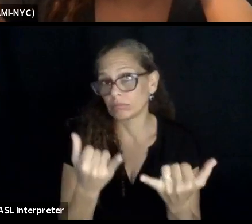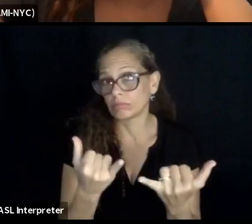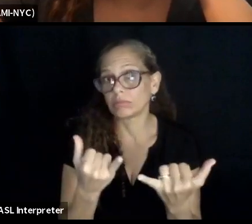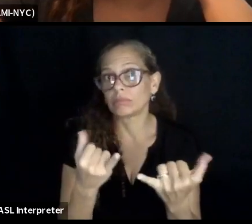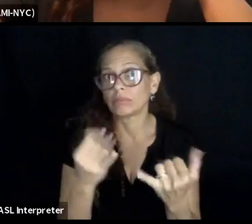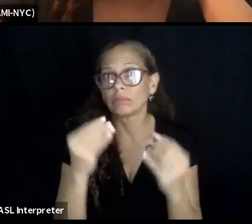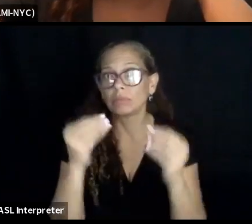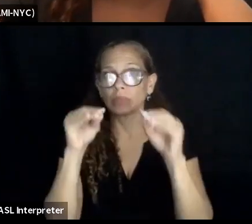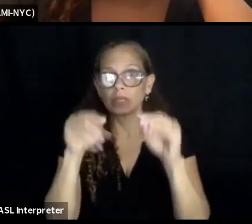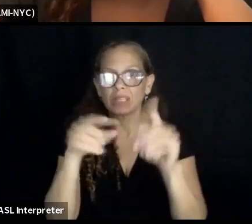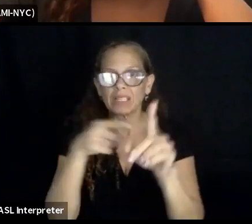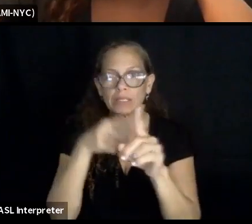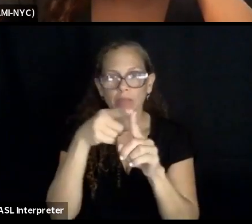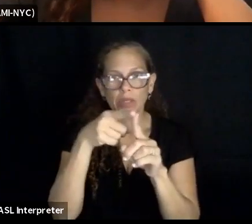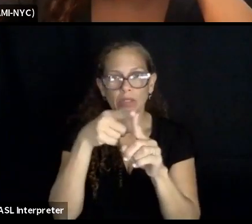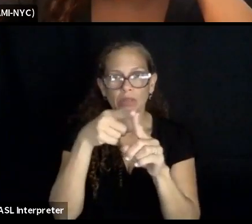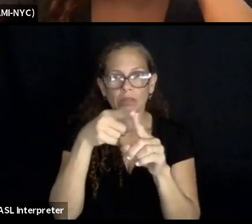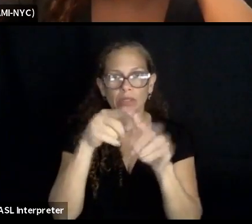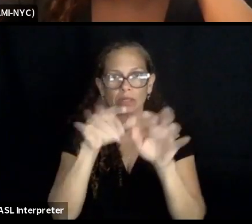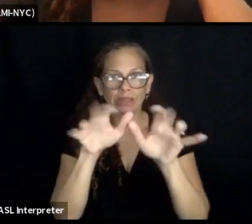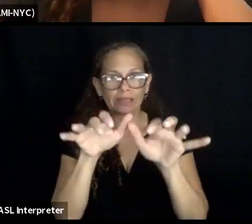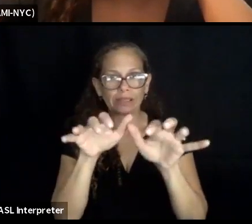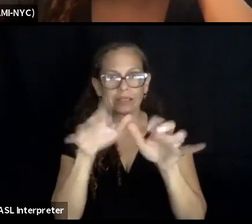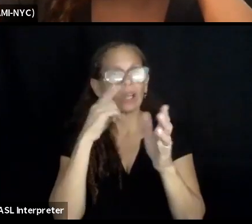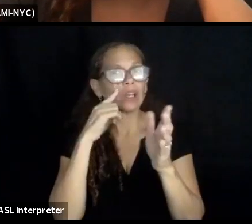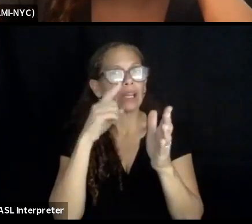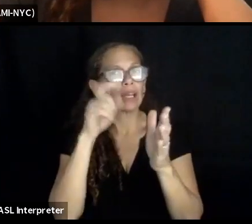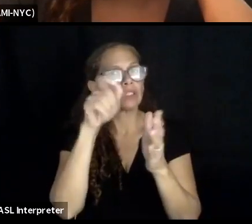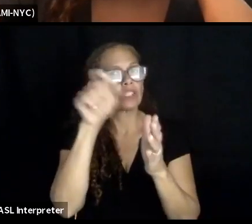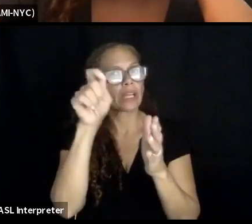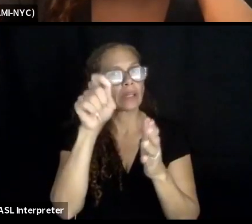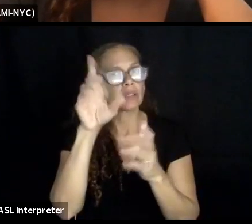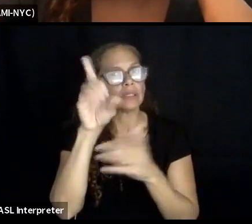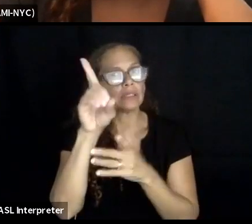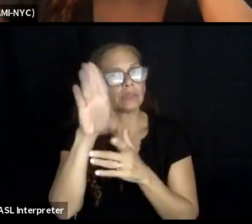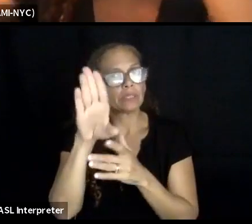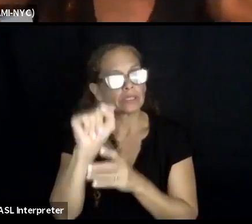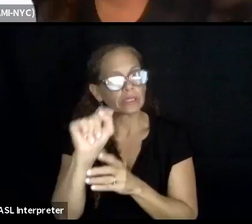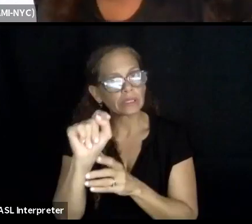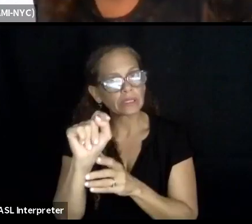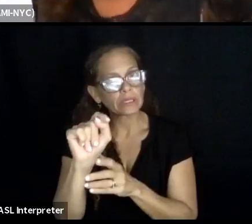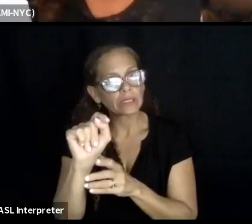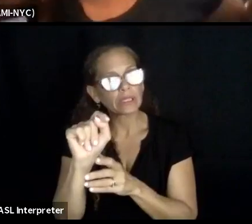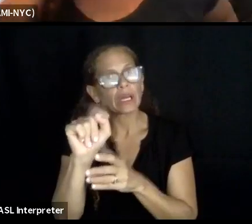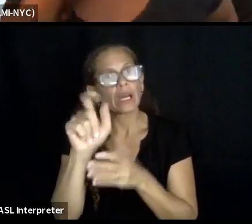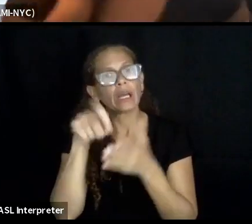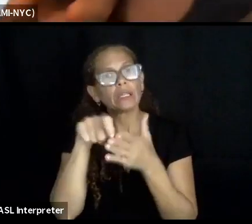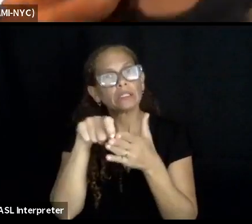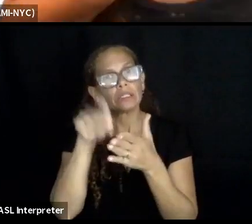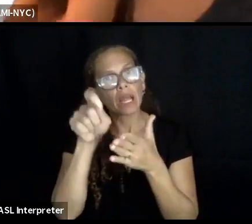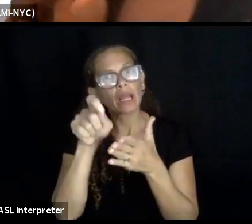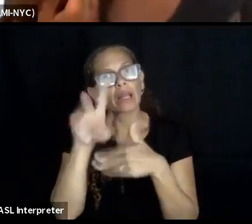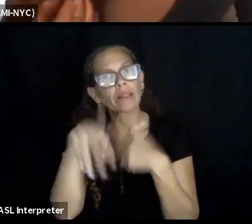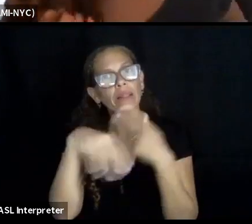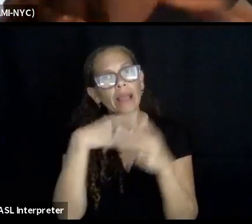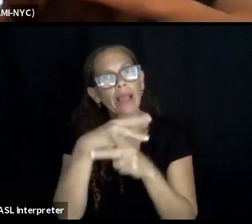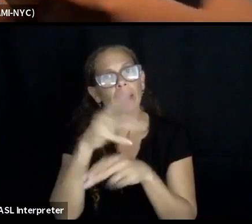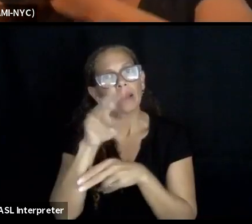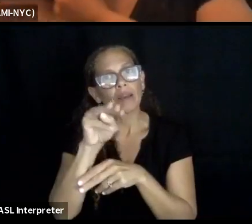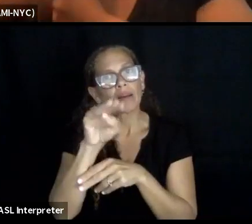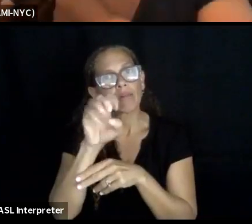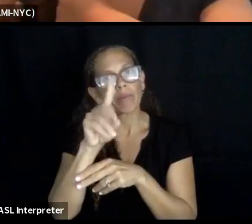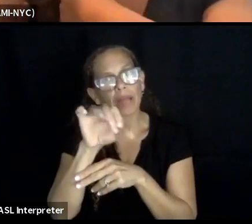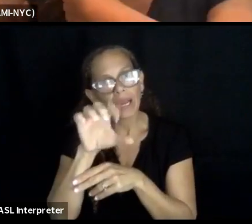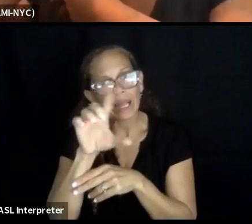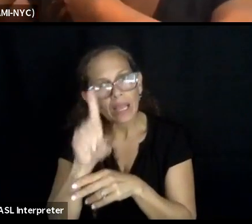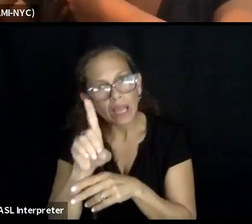the specialty that you want and you can check off DBT and you can check off the type of Medicaid or